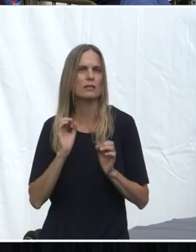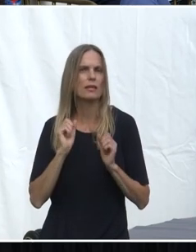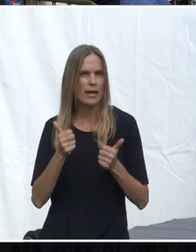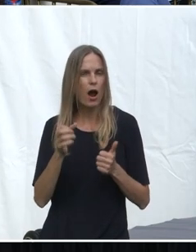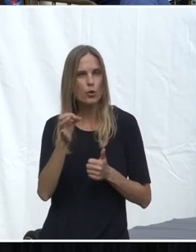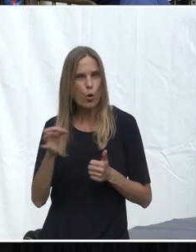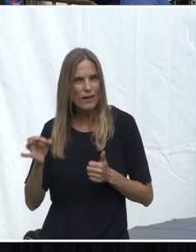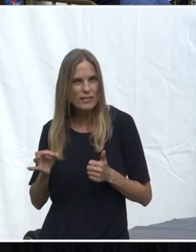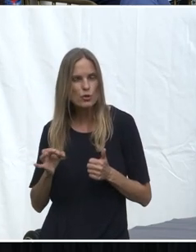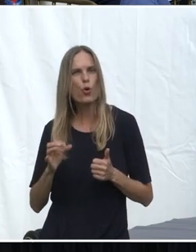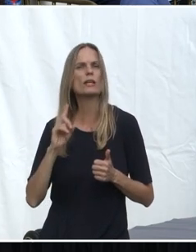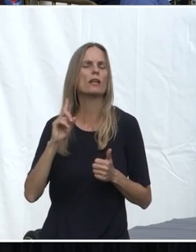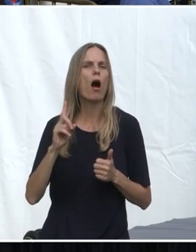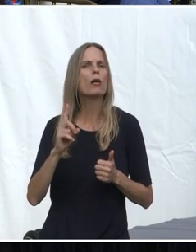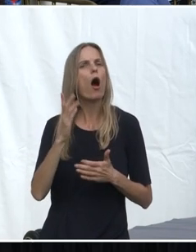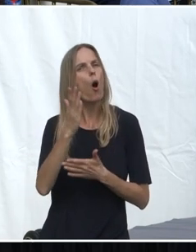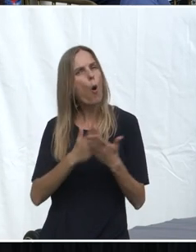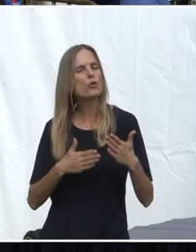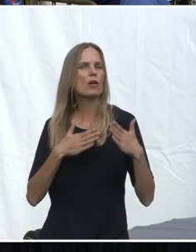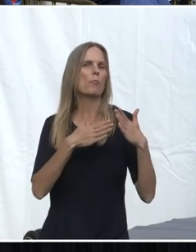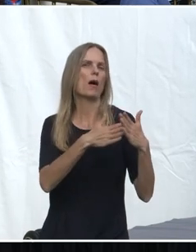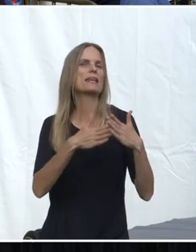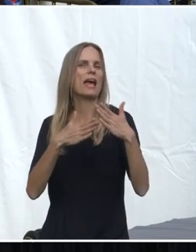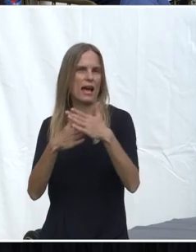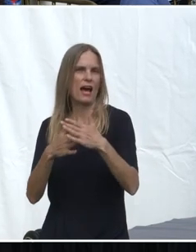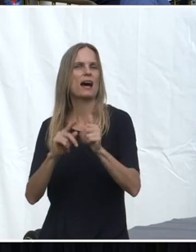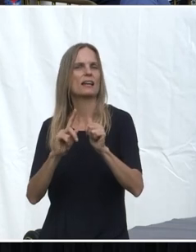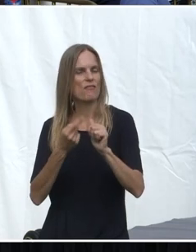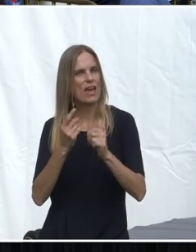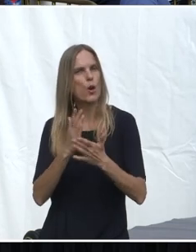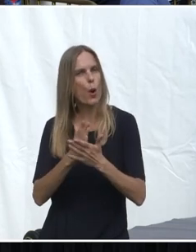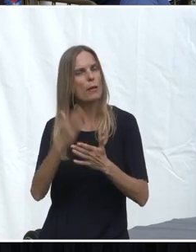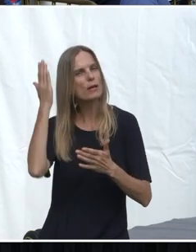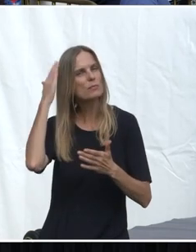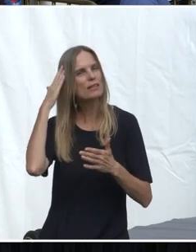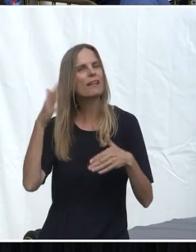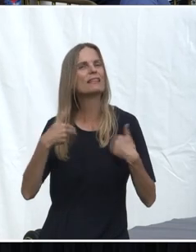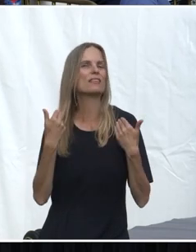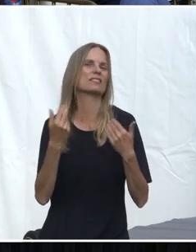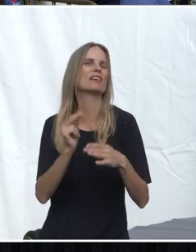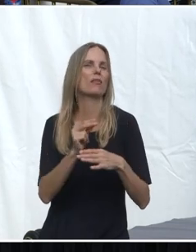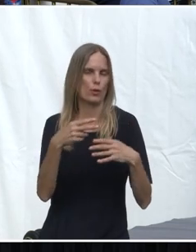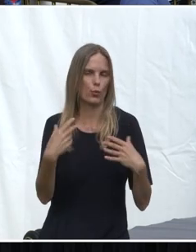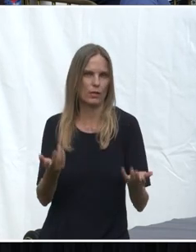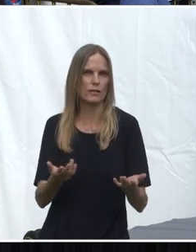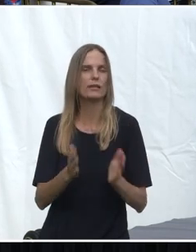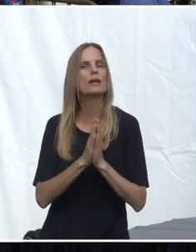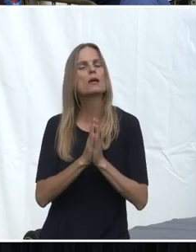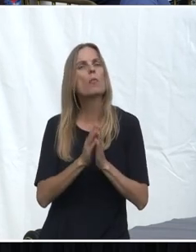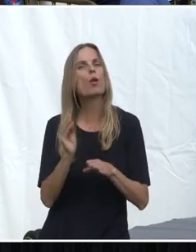some barriers for accessing mental health. So could you please share a little bit about your own experience? So